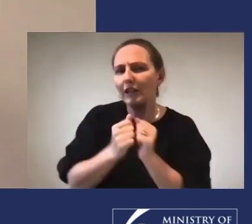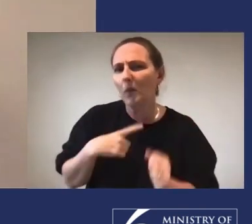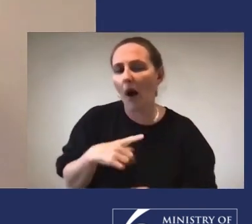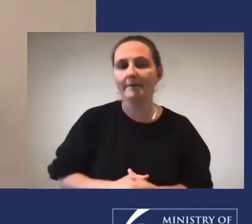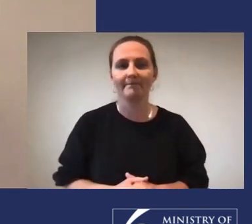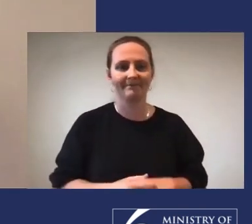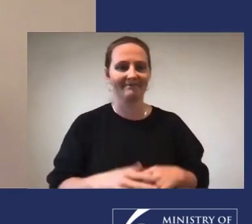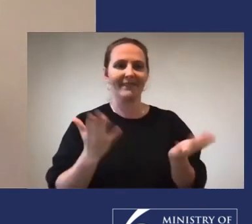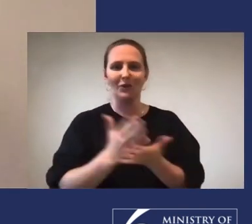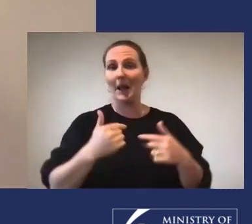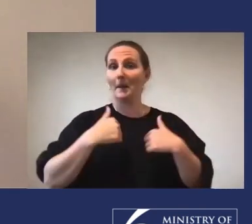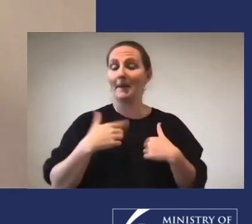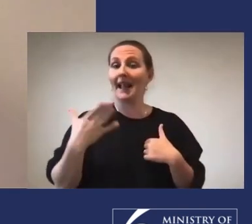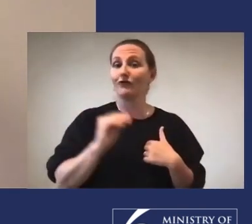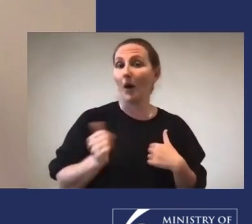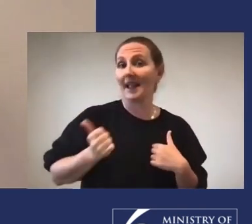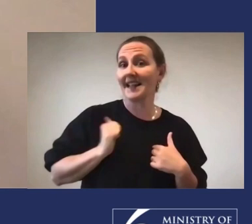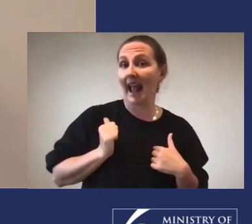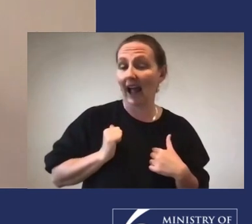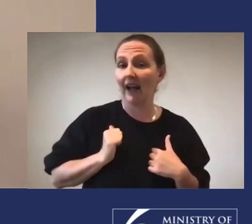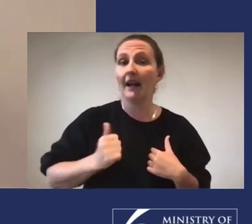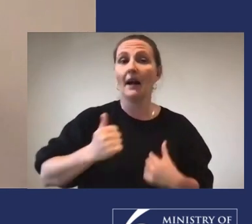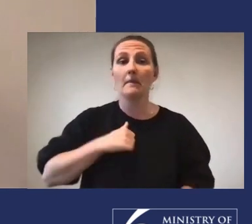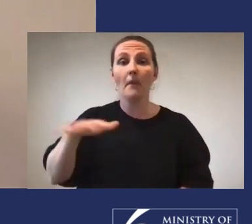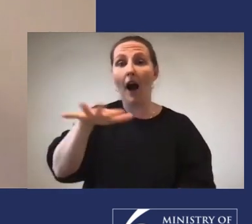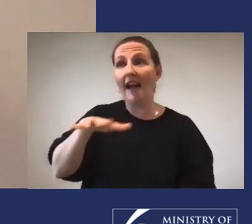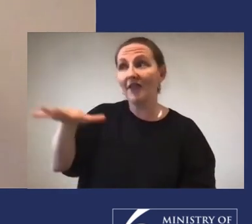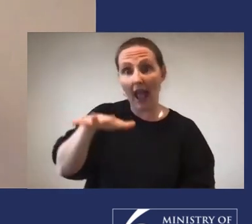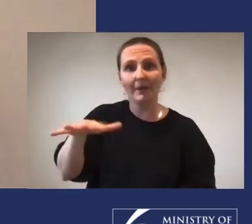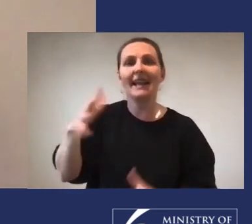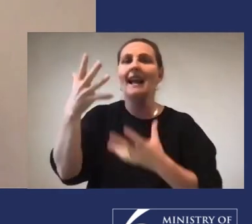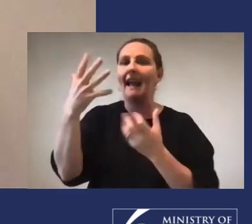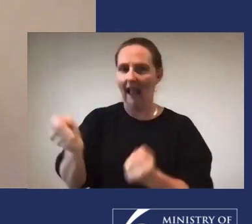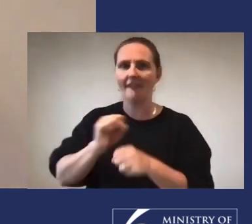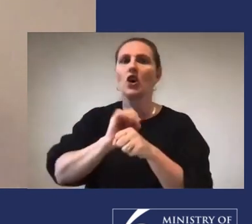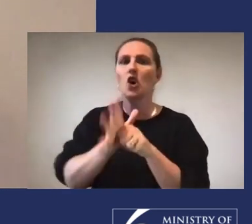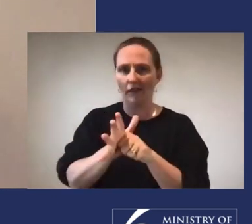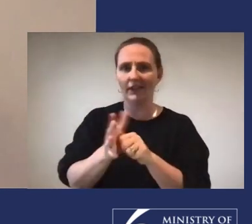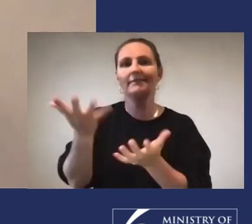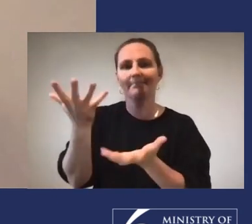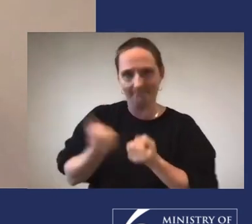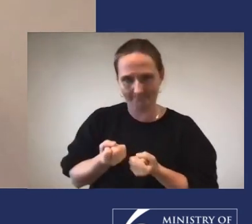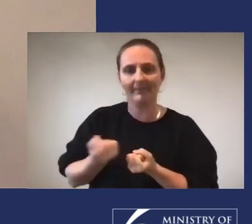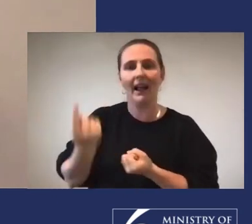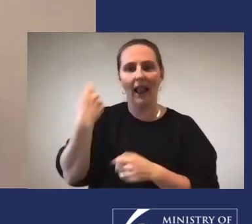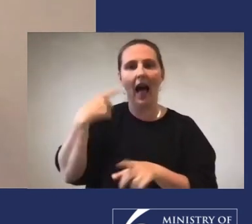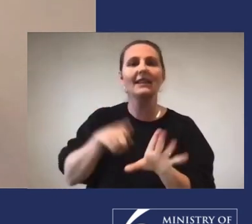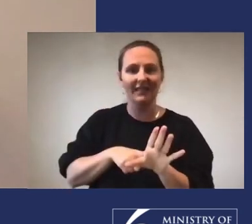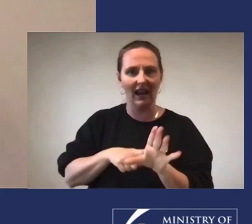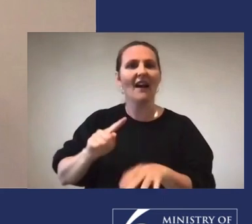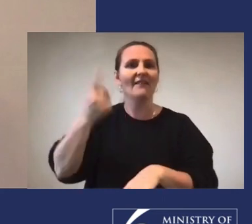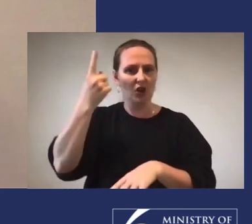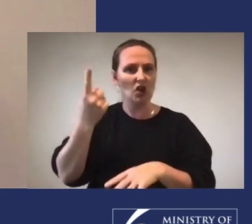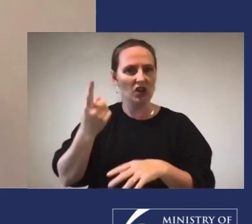Canada, I had a lot of my family members get COVID infection last year during the first wave. And a lot of my colleagues who are